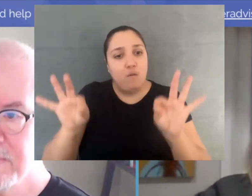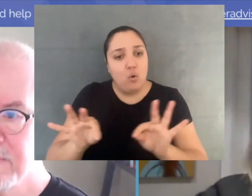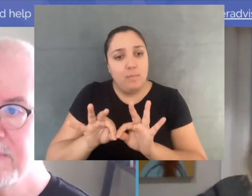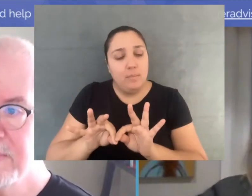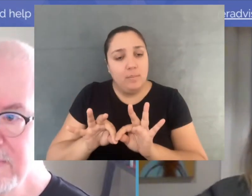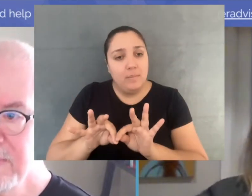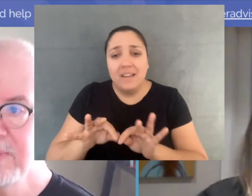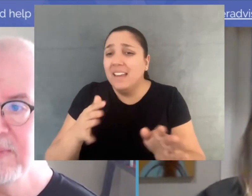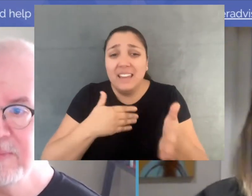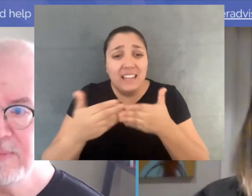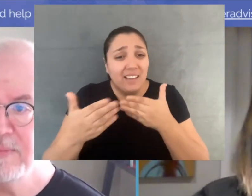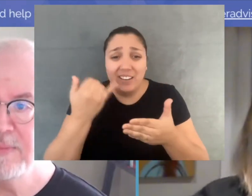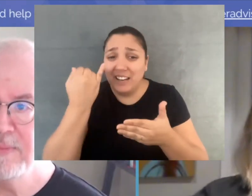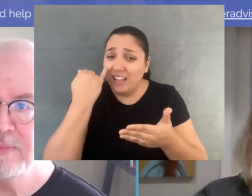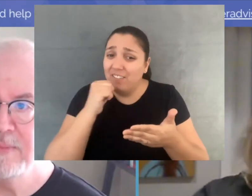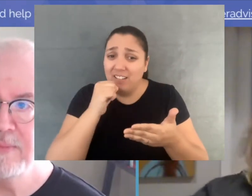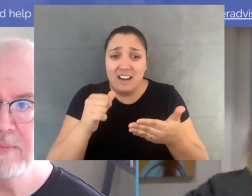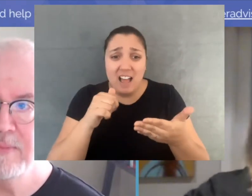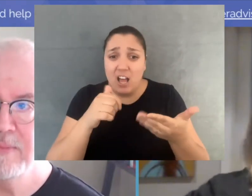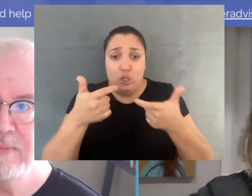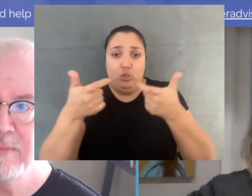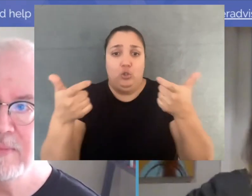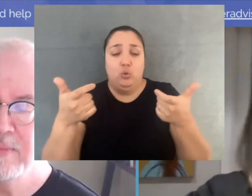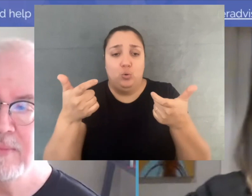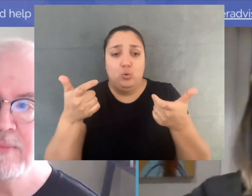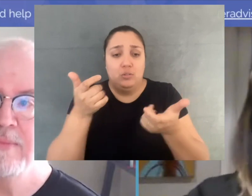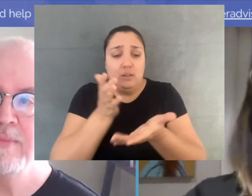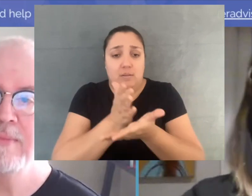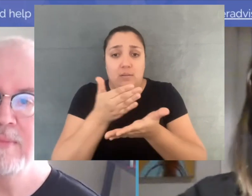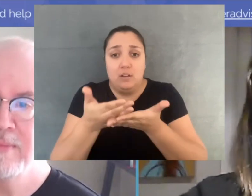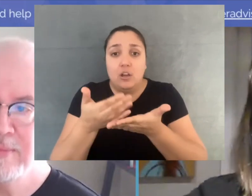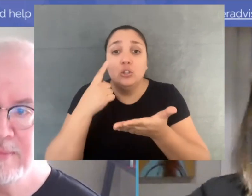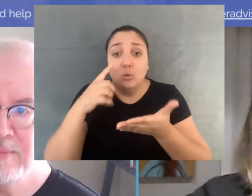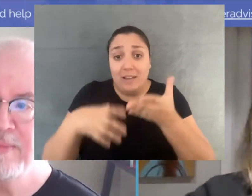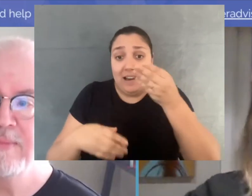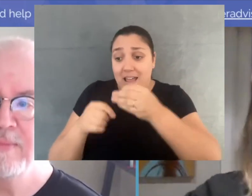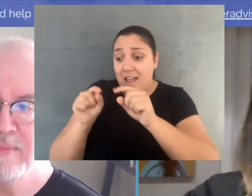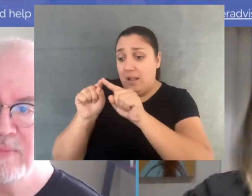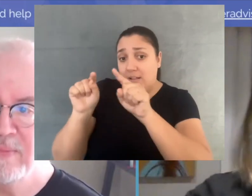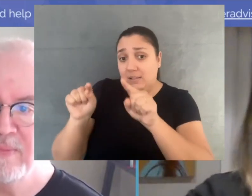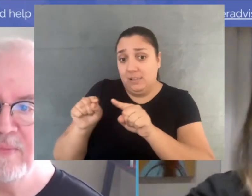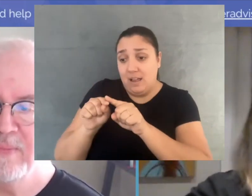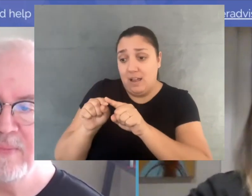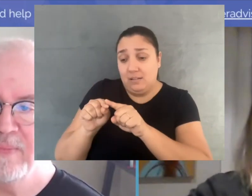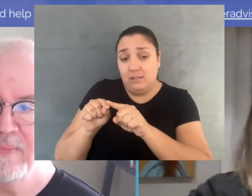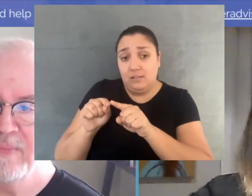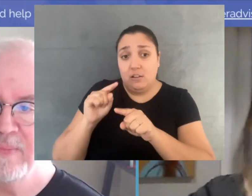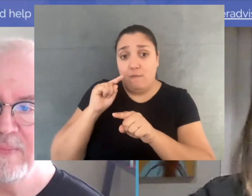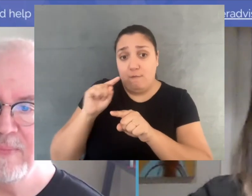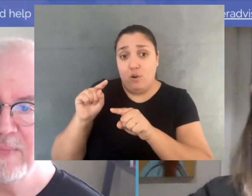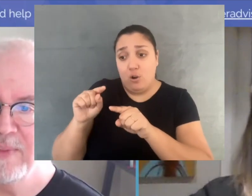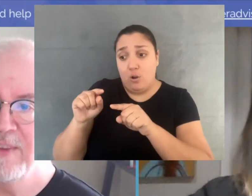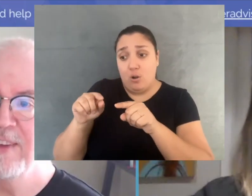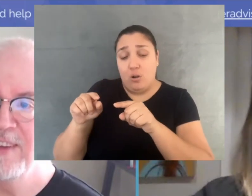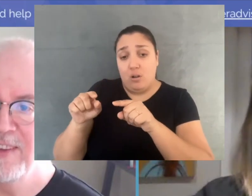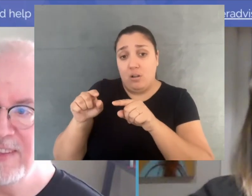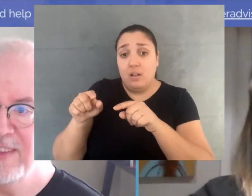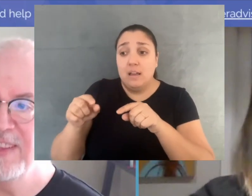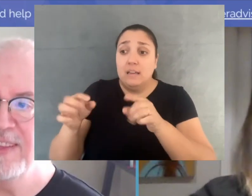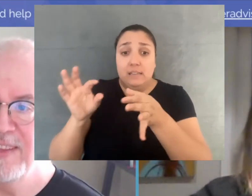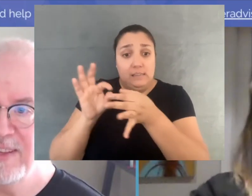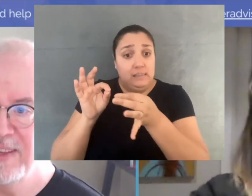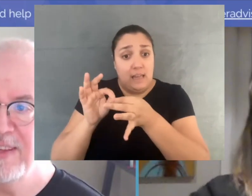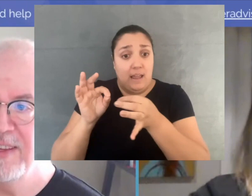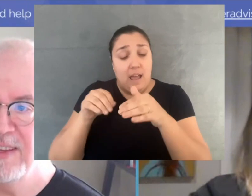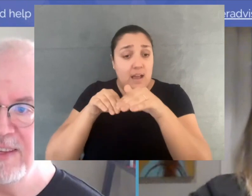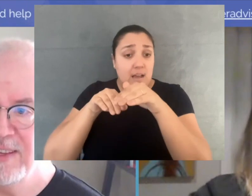with a registration form on it, even if you don't have a huge accessibility budget right now, you can add a tick box to that form that says, do you